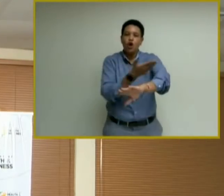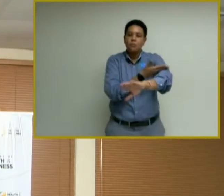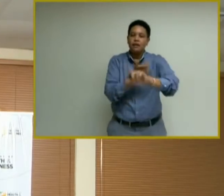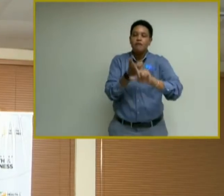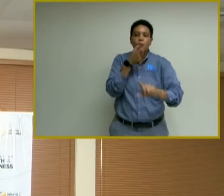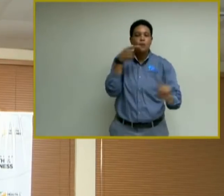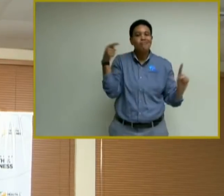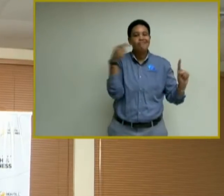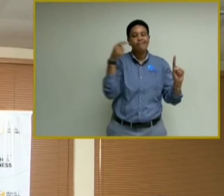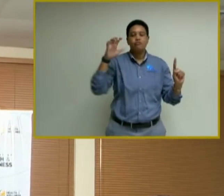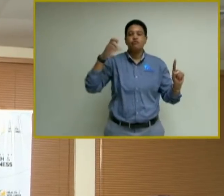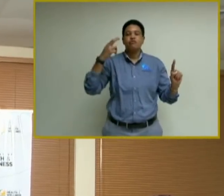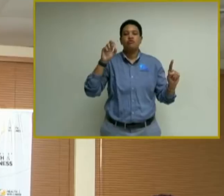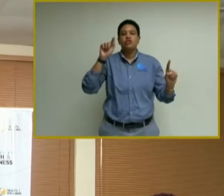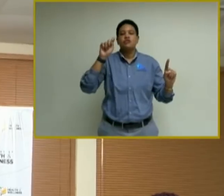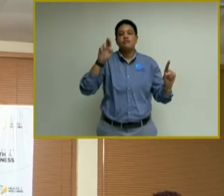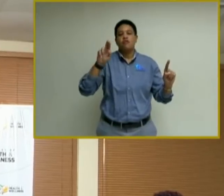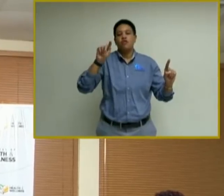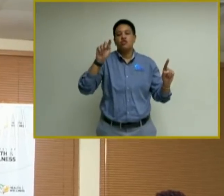Minister.